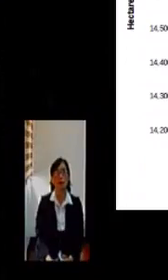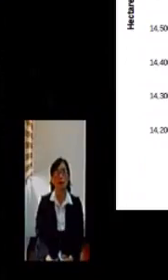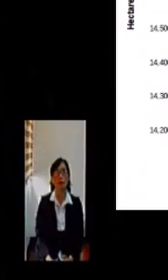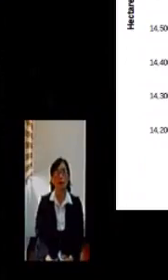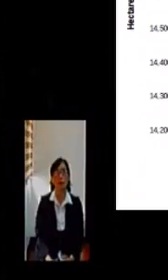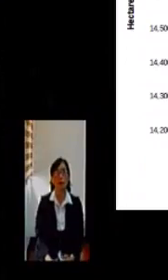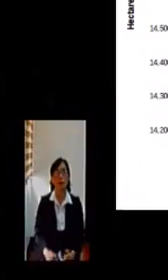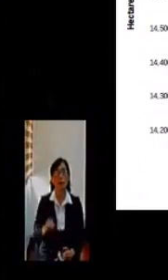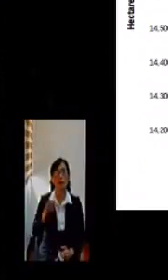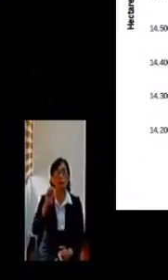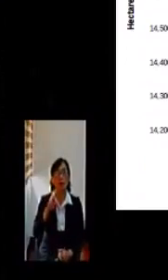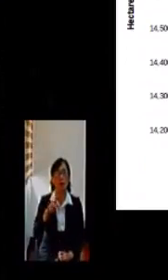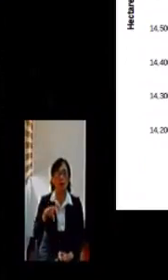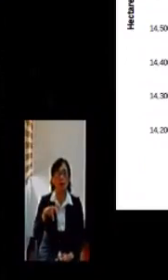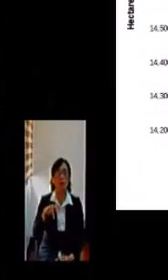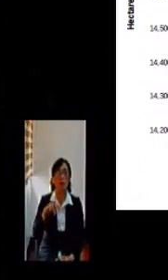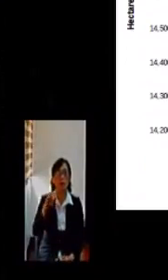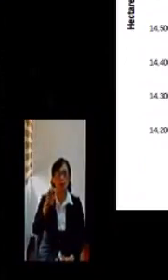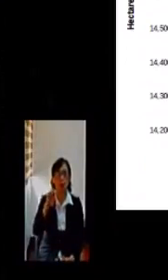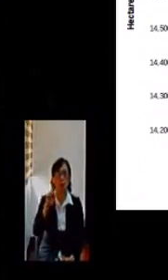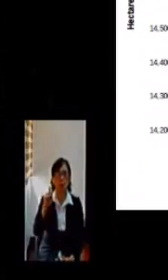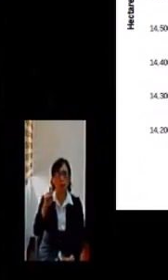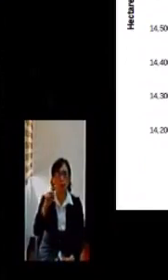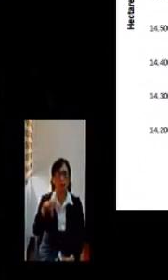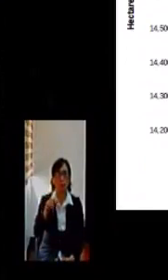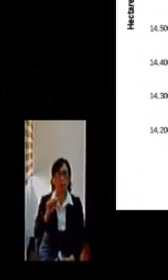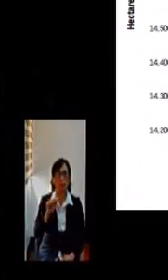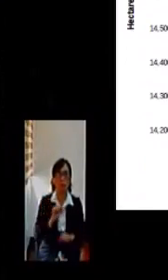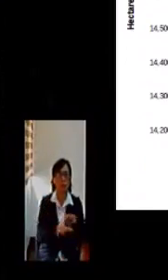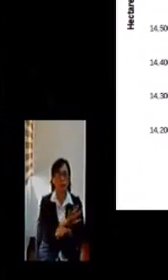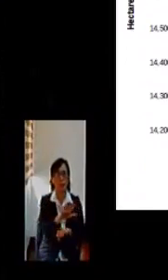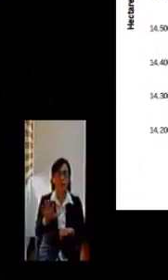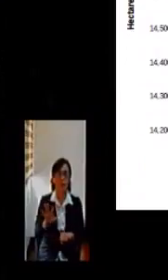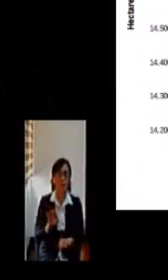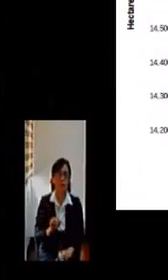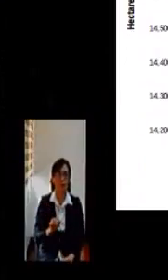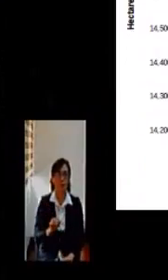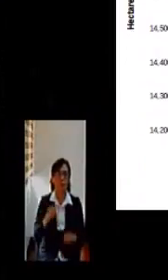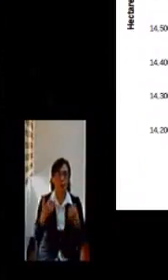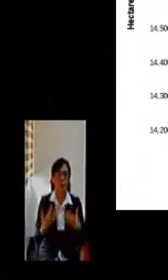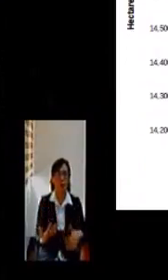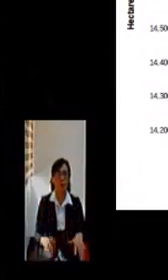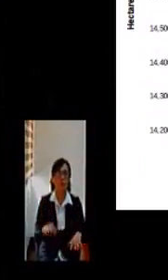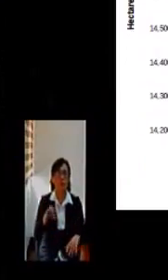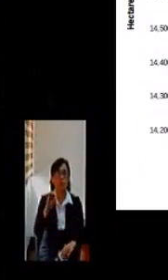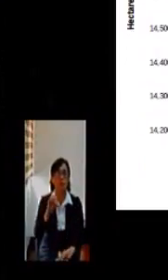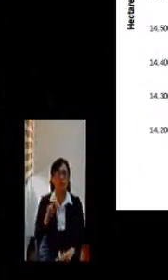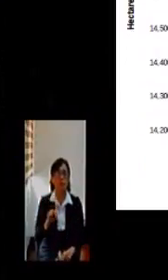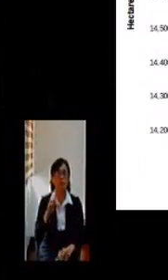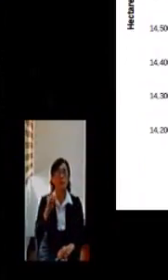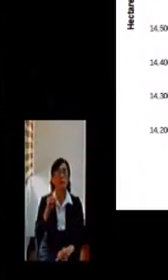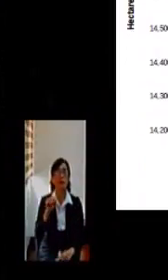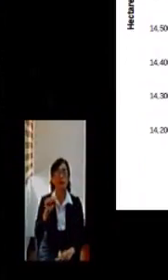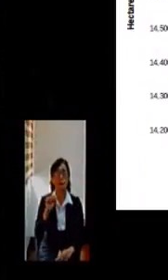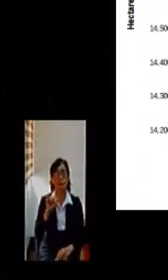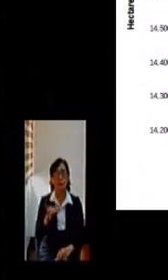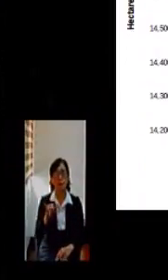exponential effect. But after Ondoy, you would see that